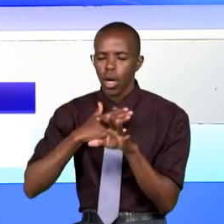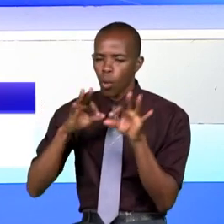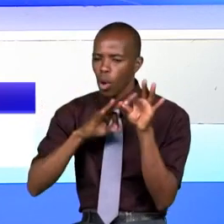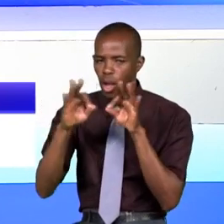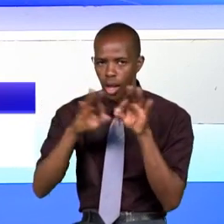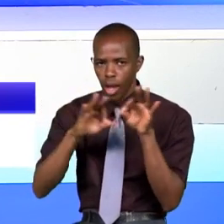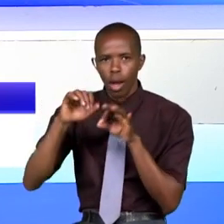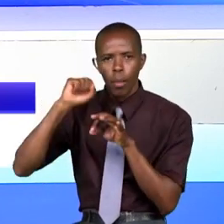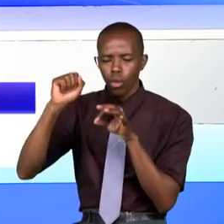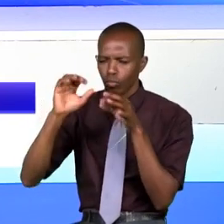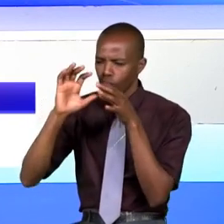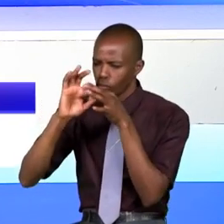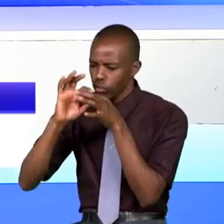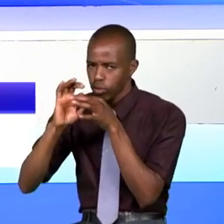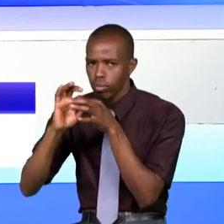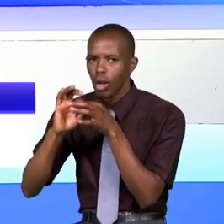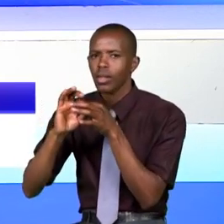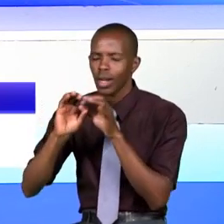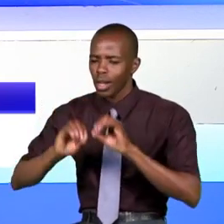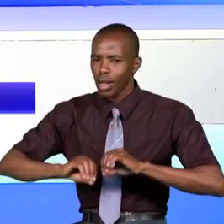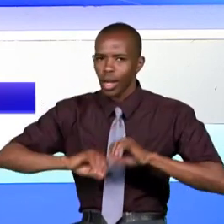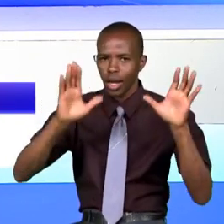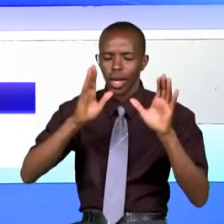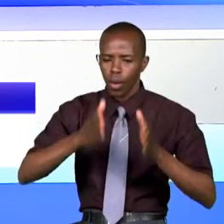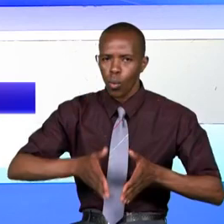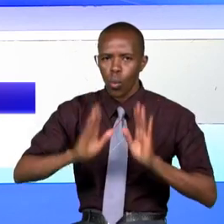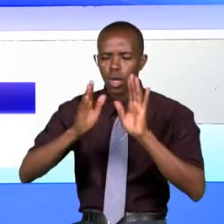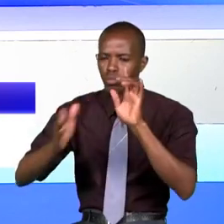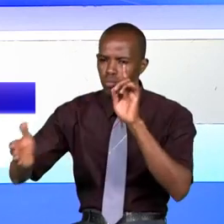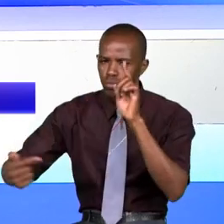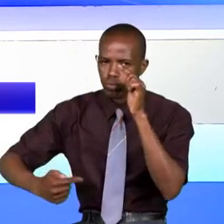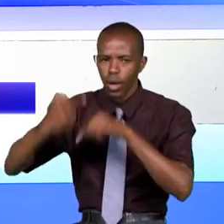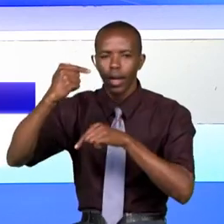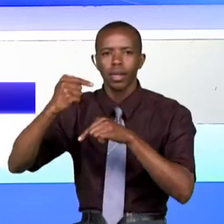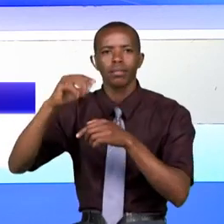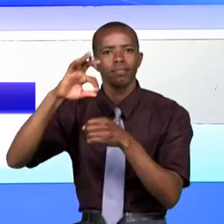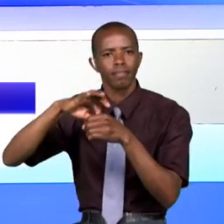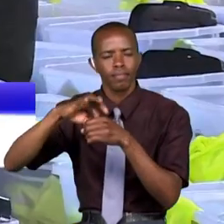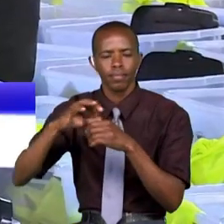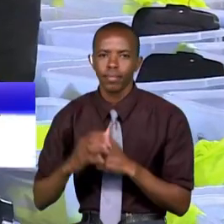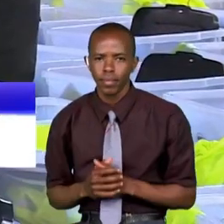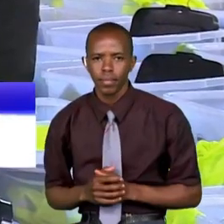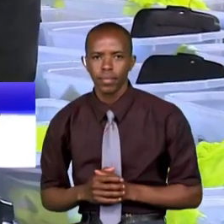reports, political coalitions seem evidence as the most certain route to achieve an elections victory.